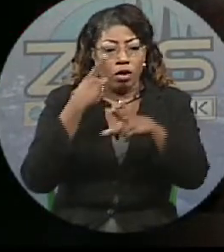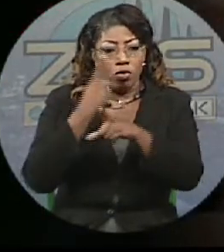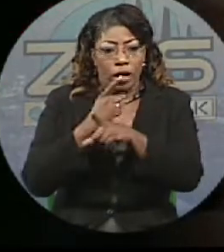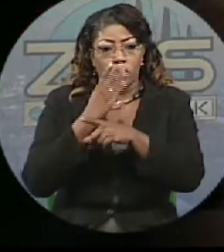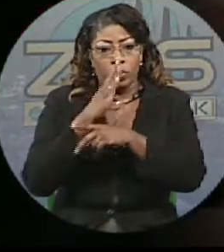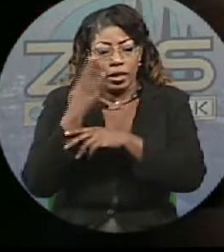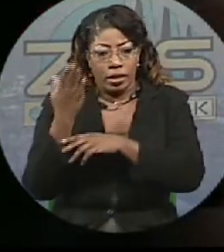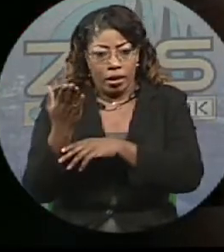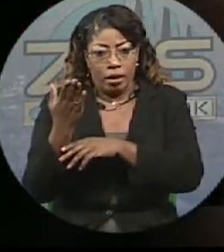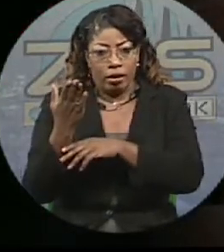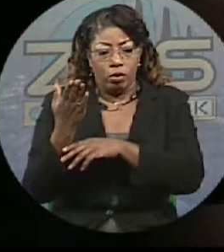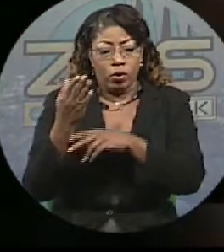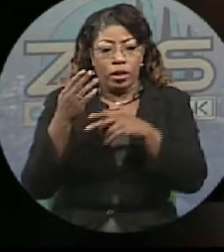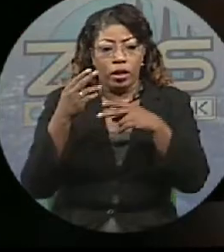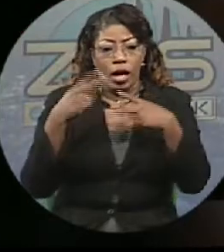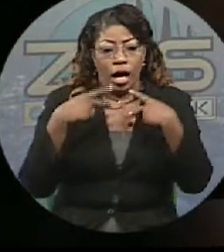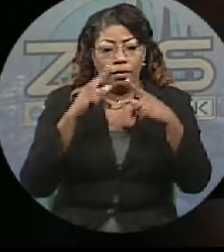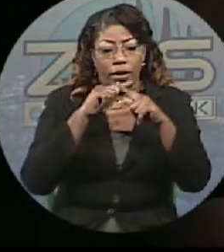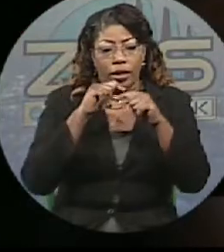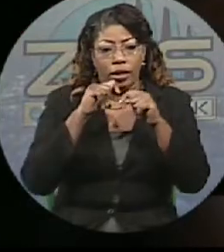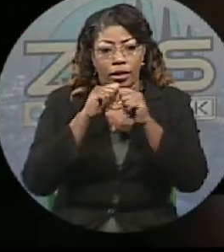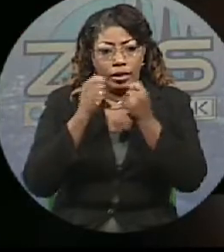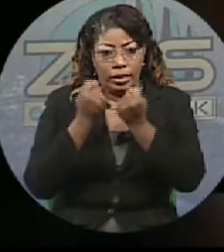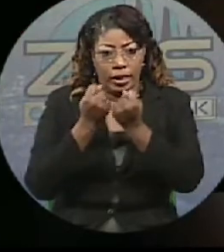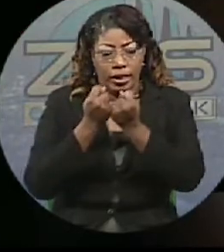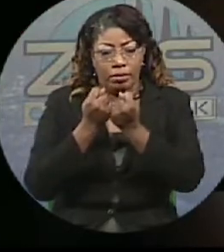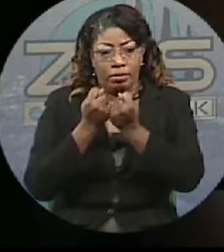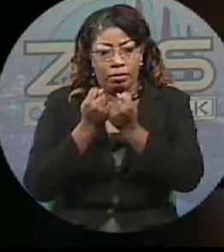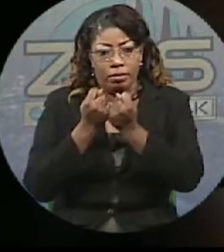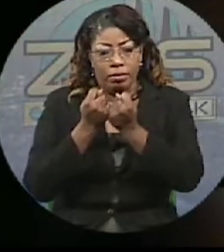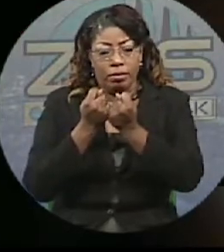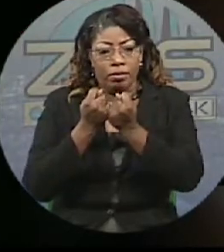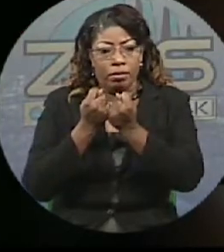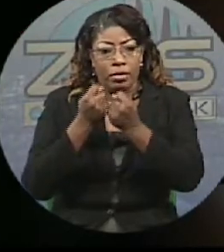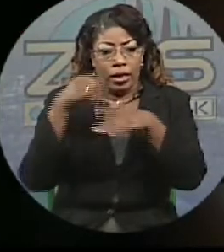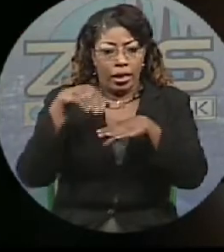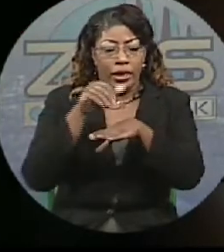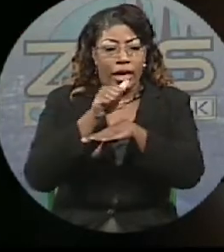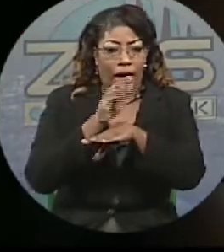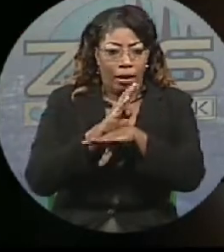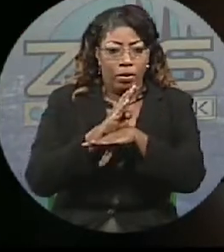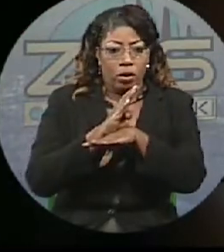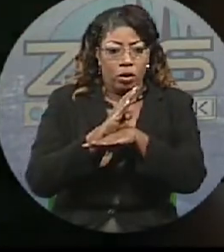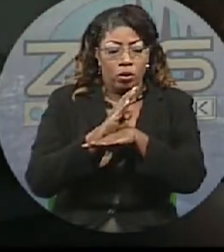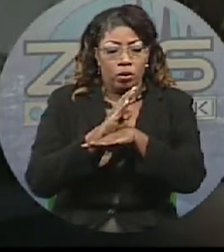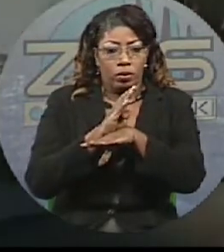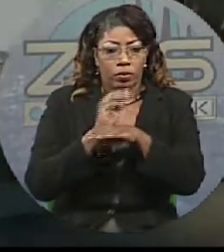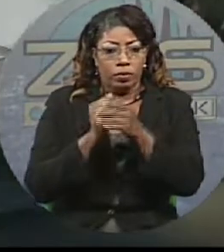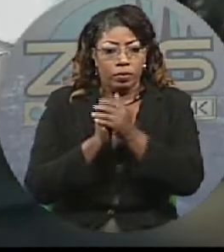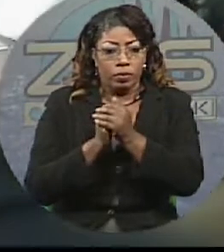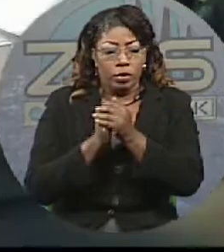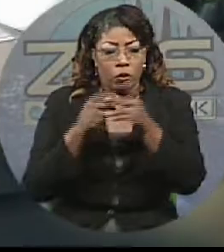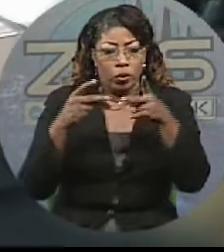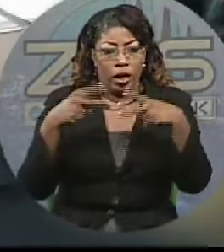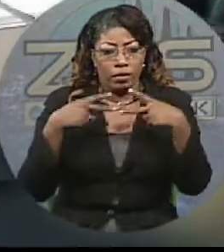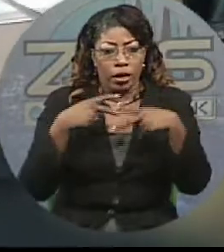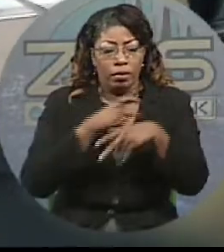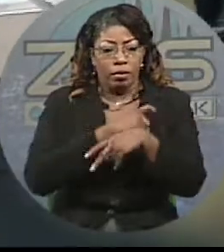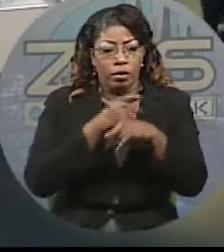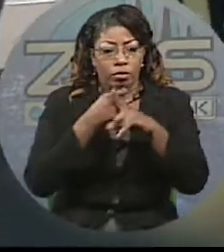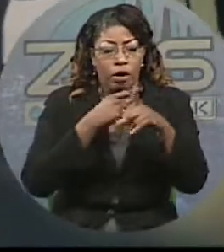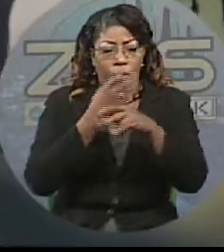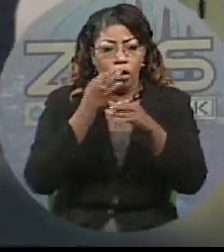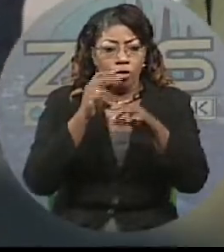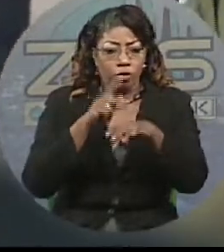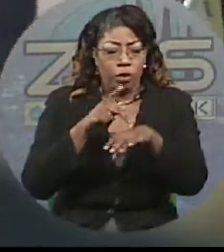moved our team to supplement our Abaco operation. We have some officers from Freeport, I